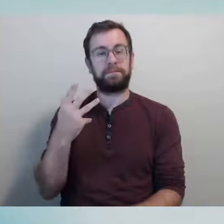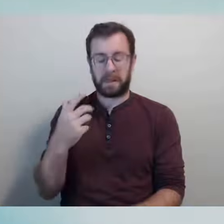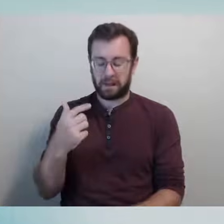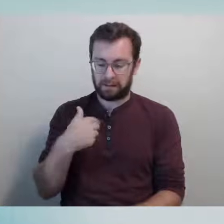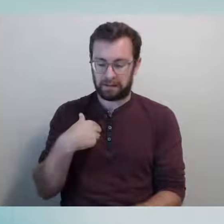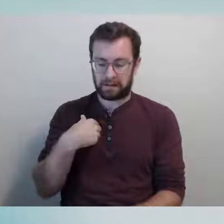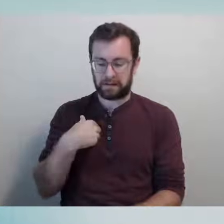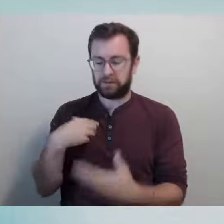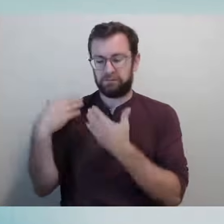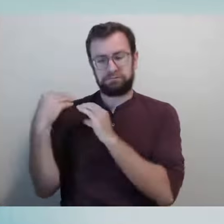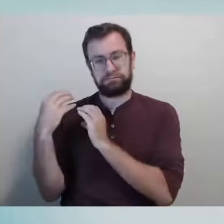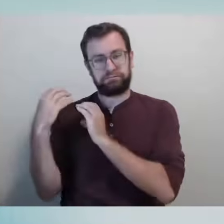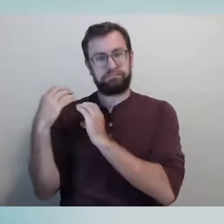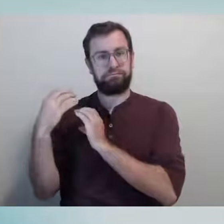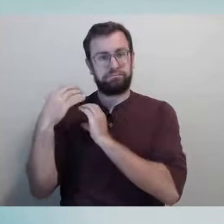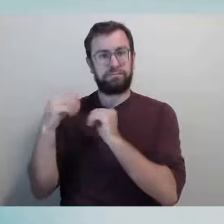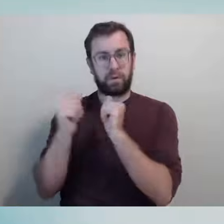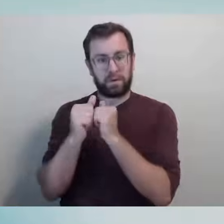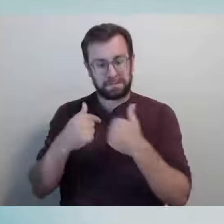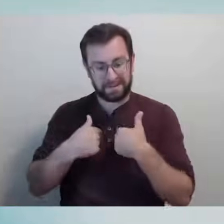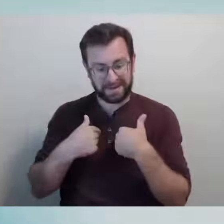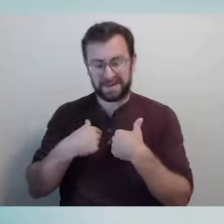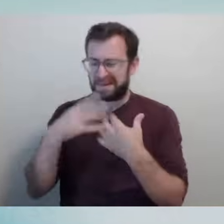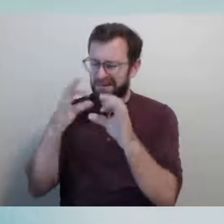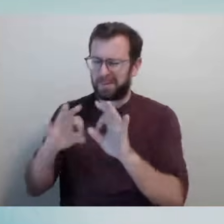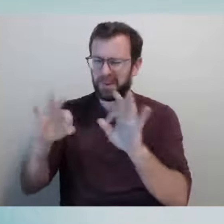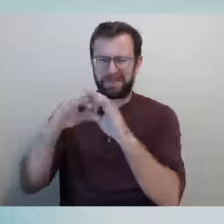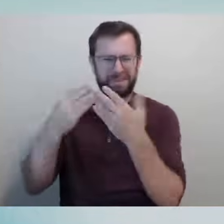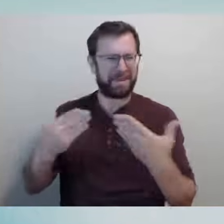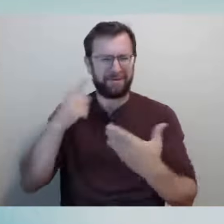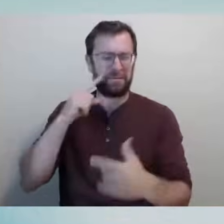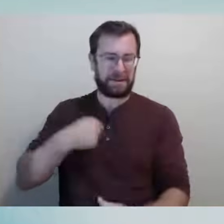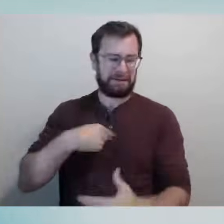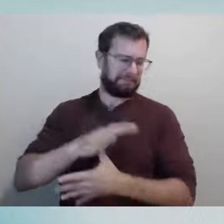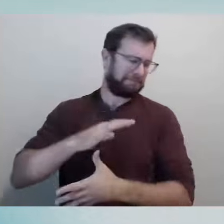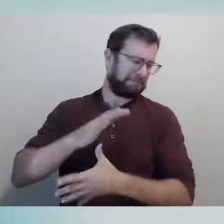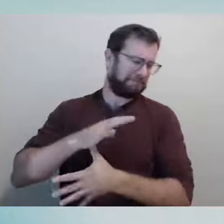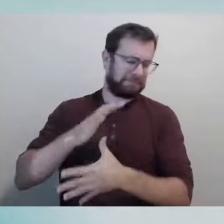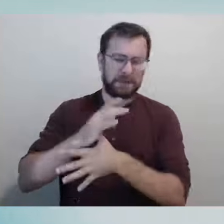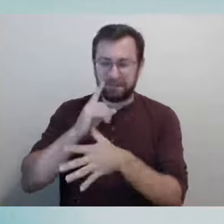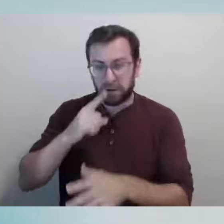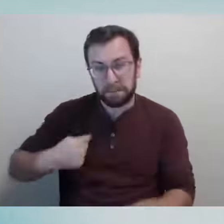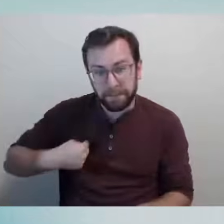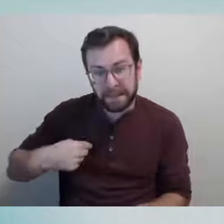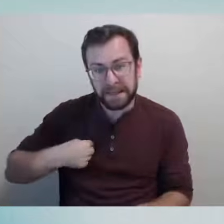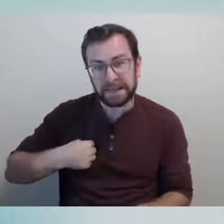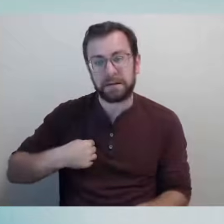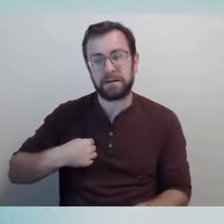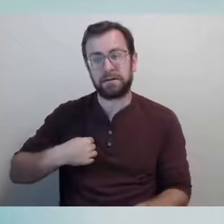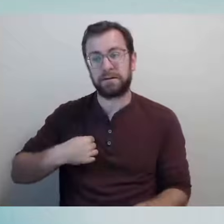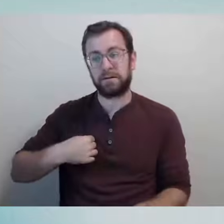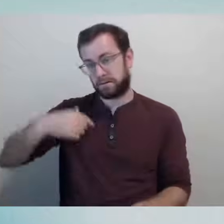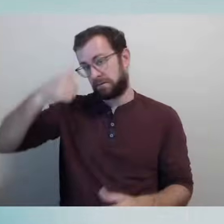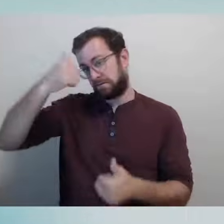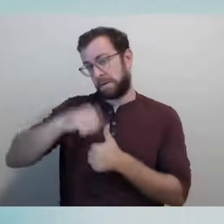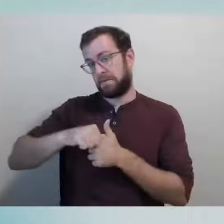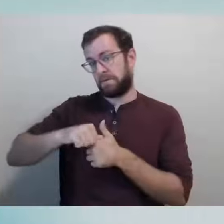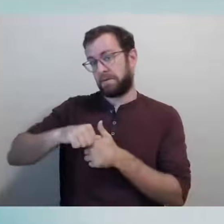carry with me the thing that's most important to me, the priority for me. Now remember, this is Umar radiyallahu